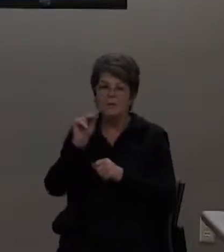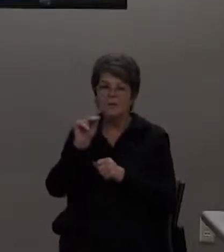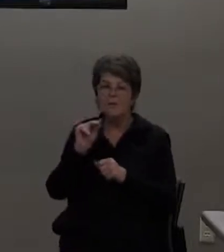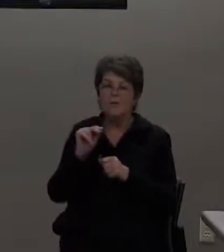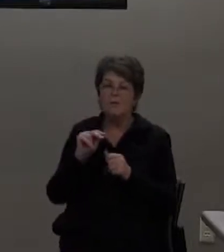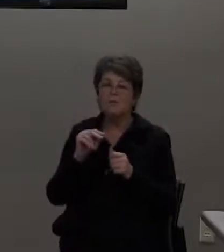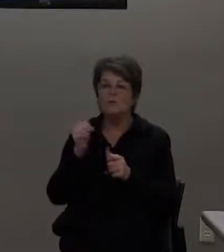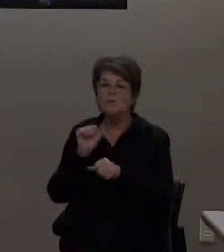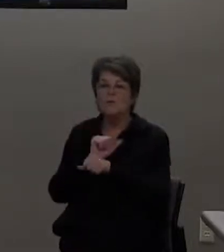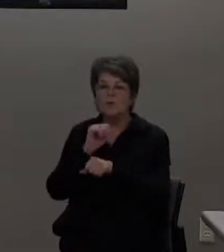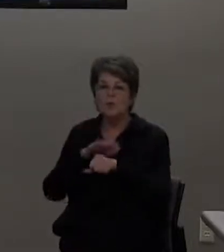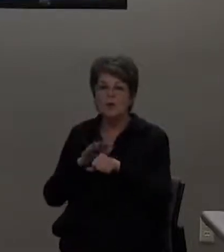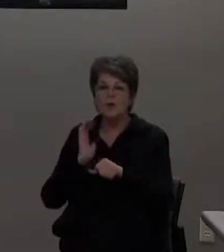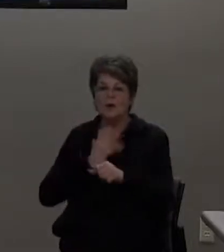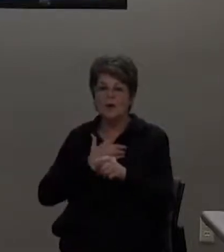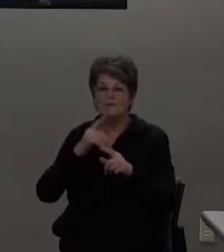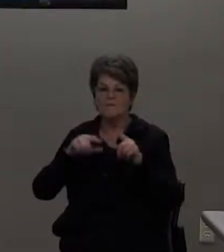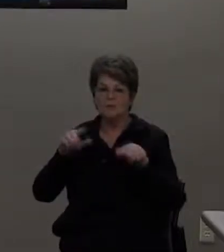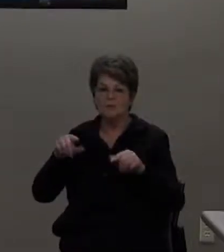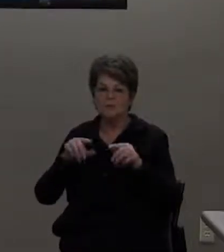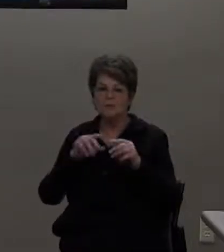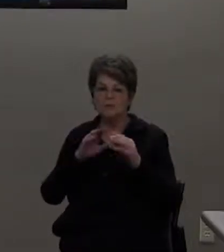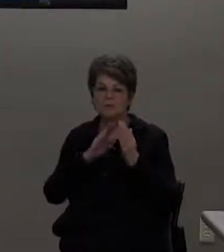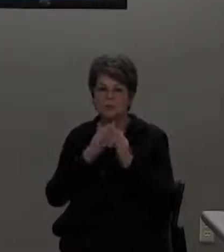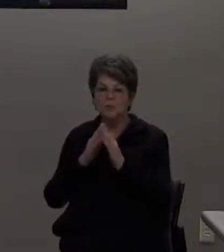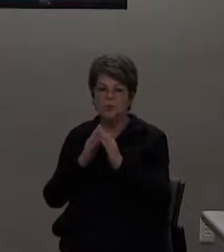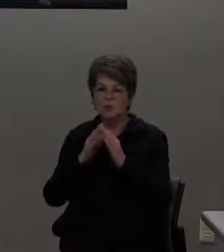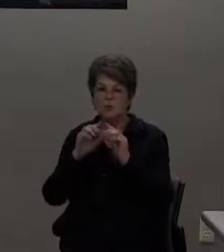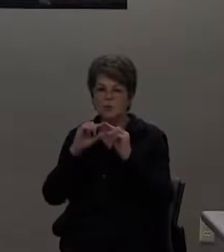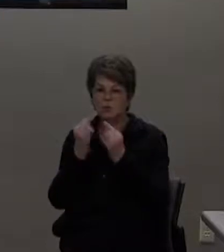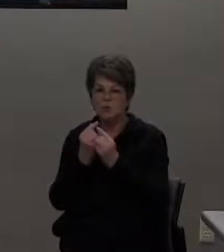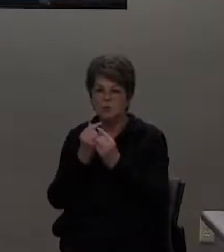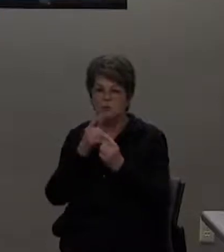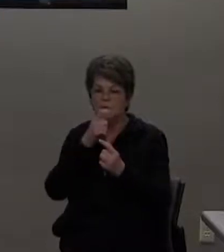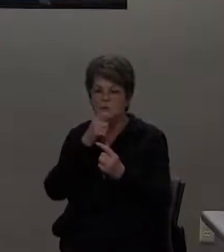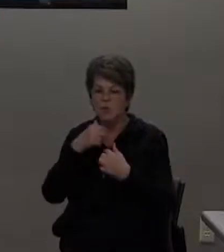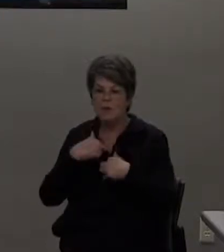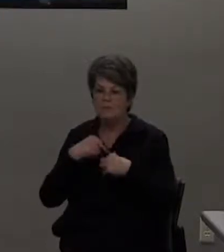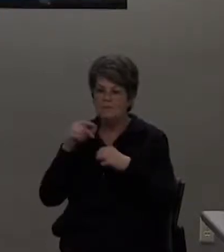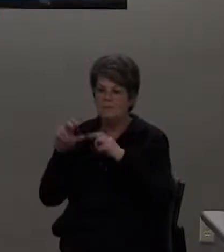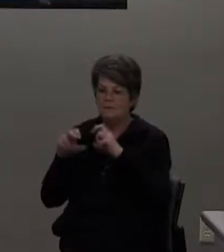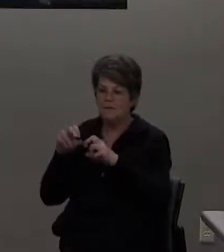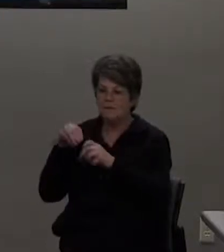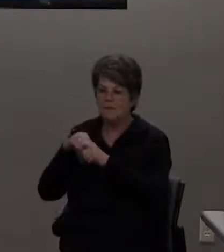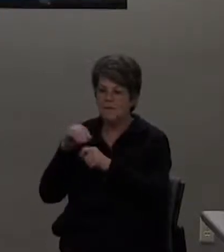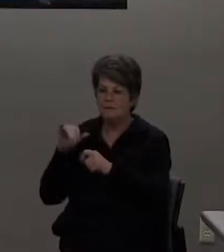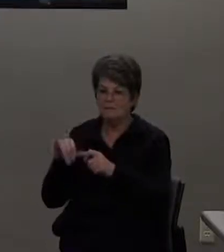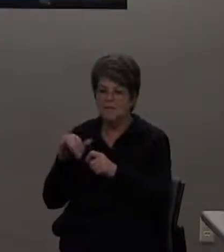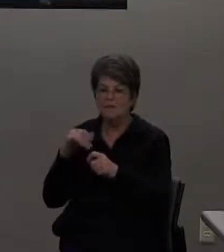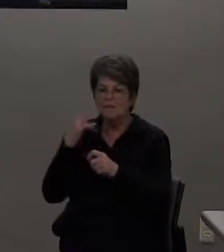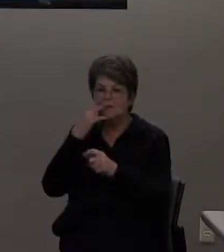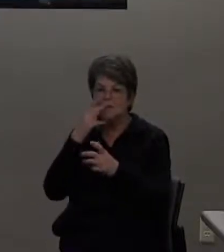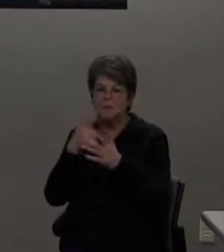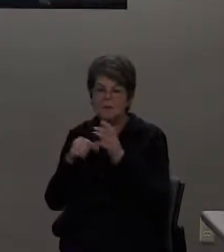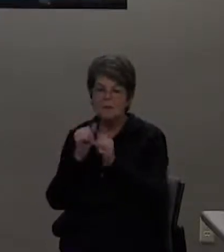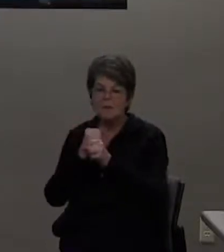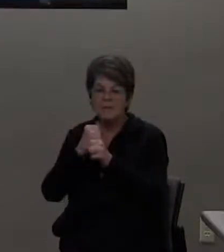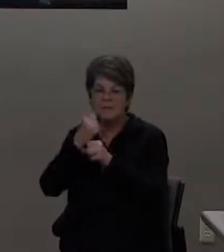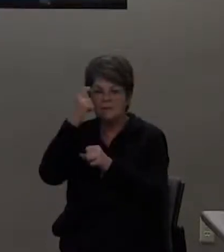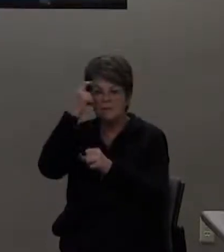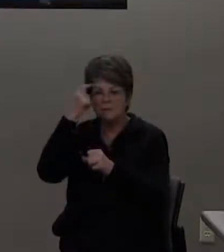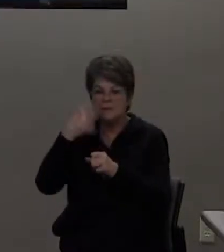our various community groups that have a vested interest in this and find out something that makes a lot of sense. Because there are some locations in this